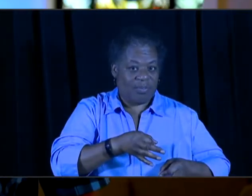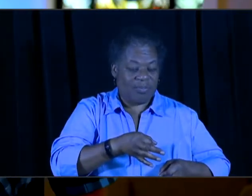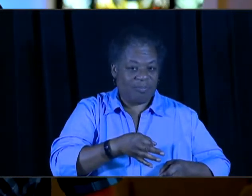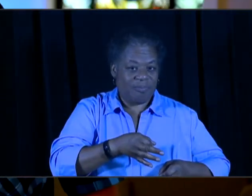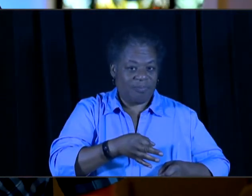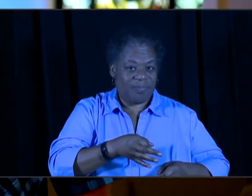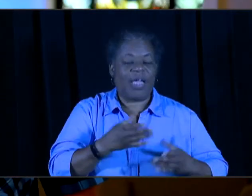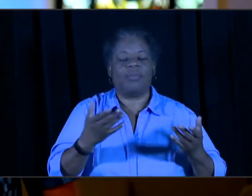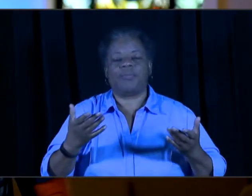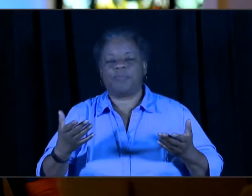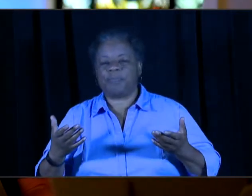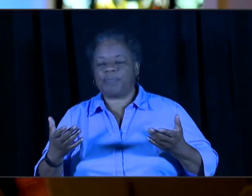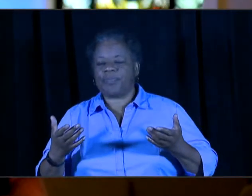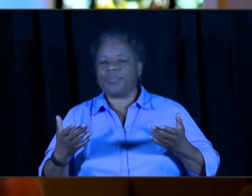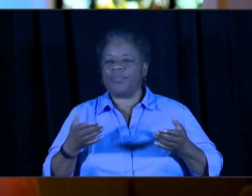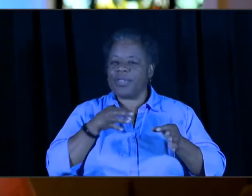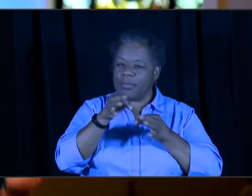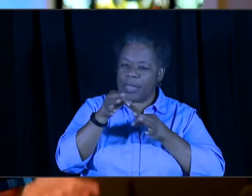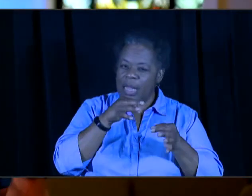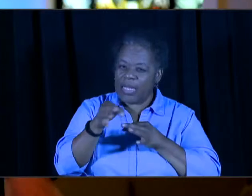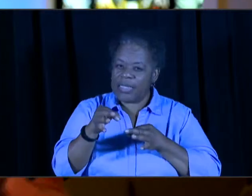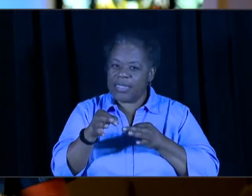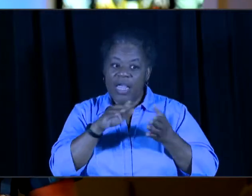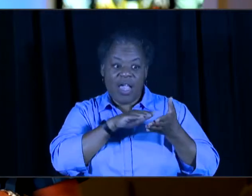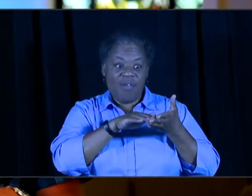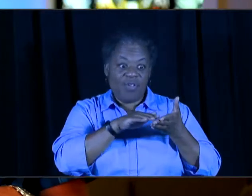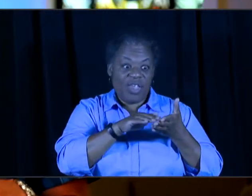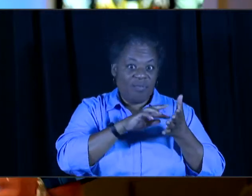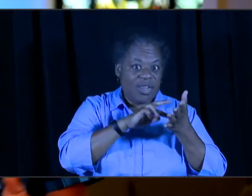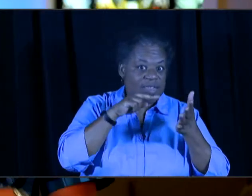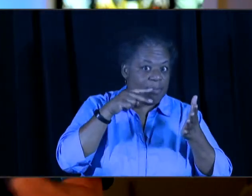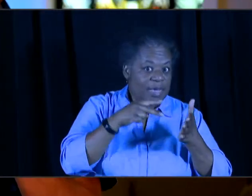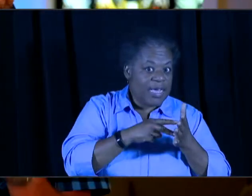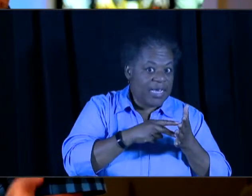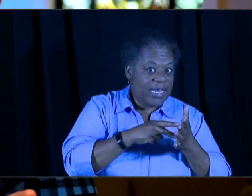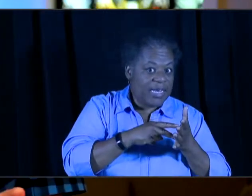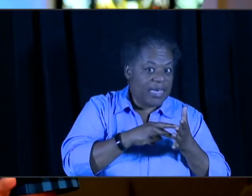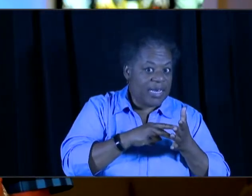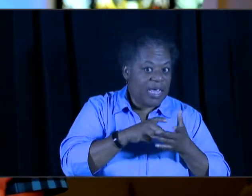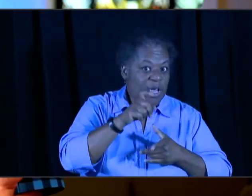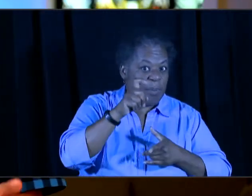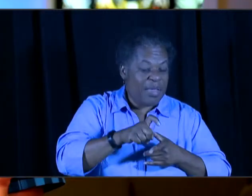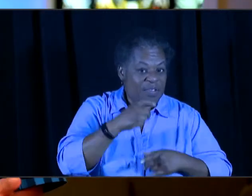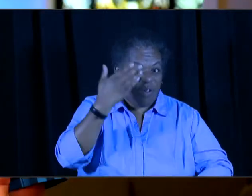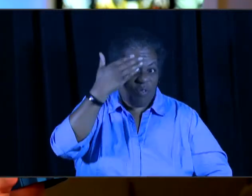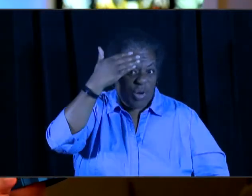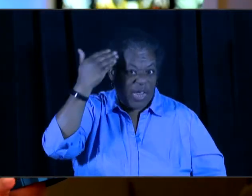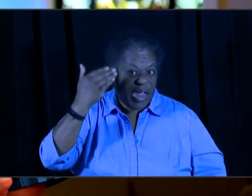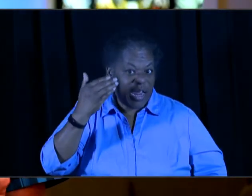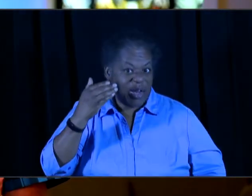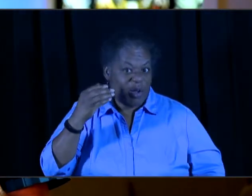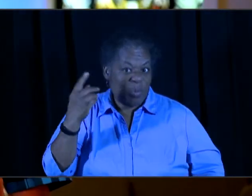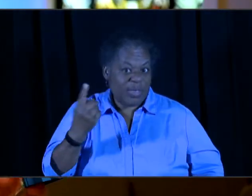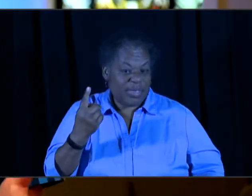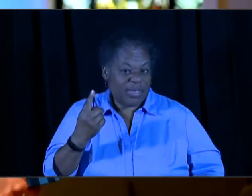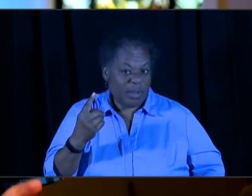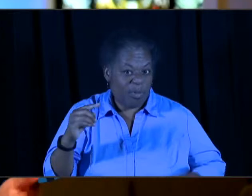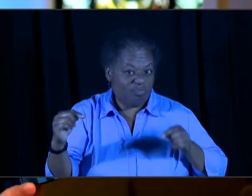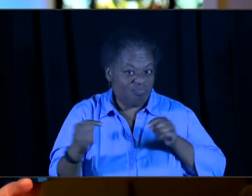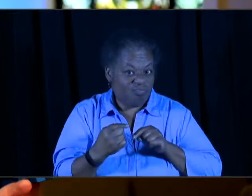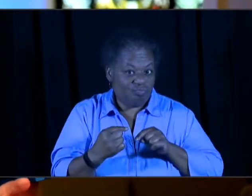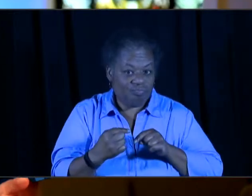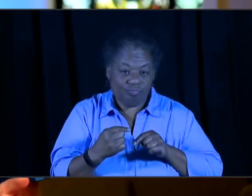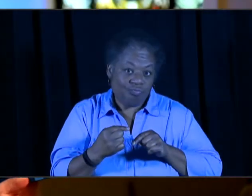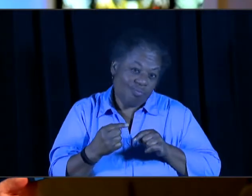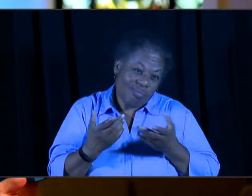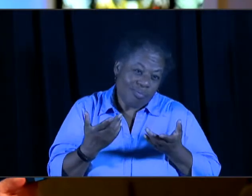Now, a couple of qualifiers. Does forgiveness mean that we have to forget what someone did to us? Not